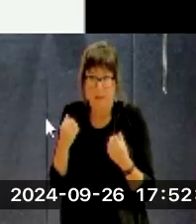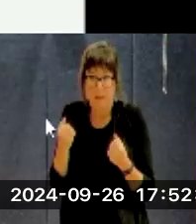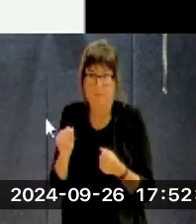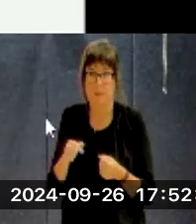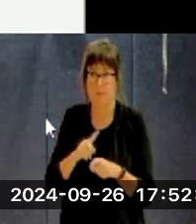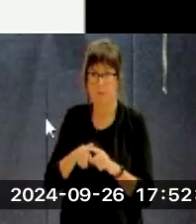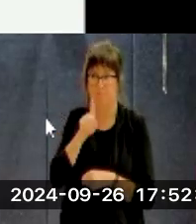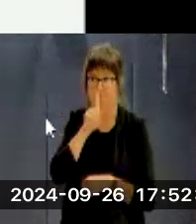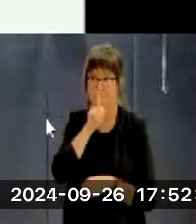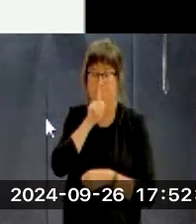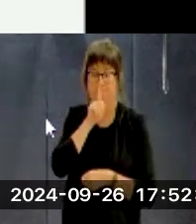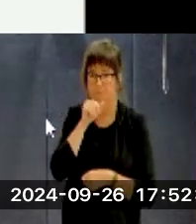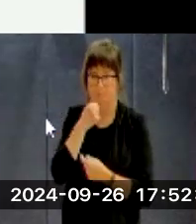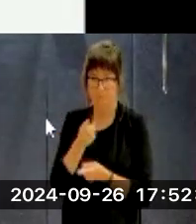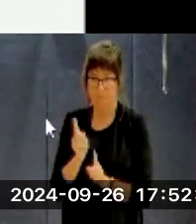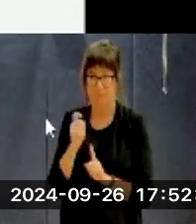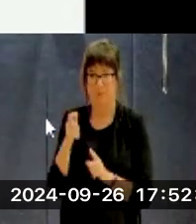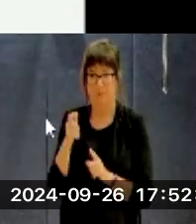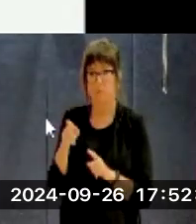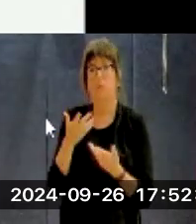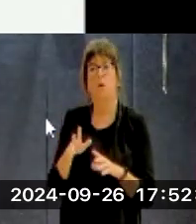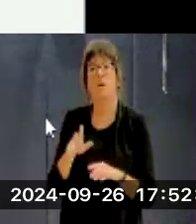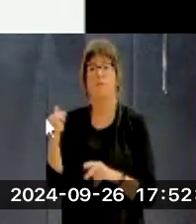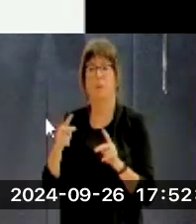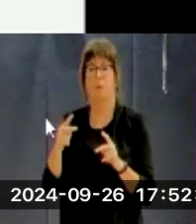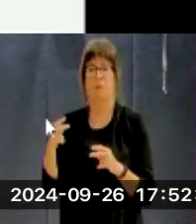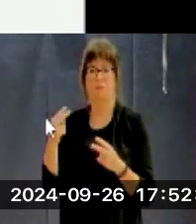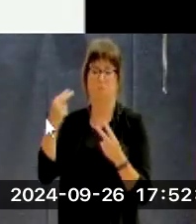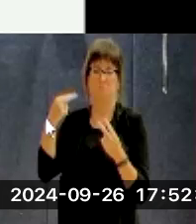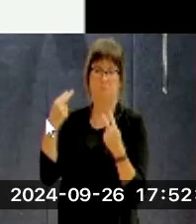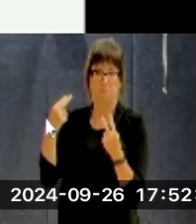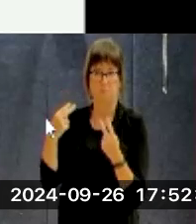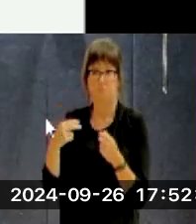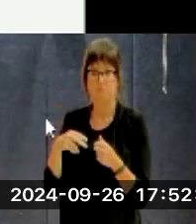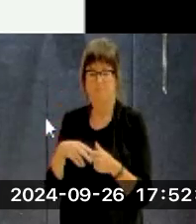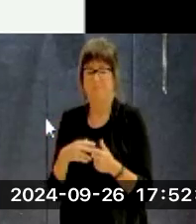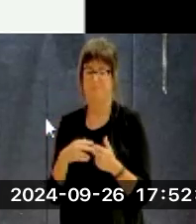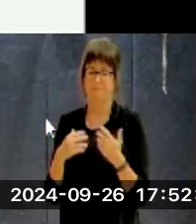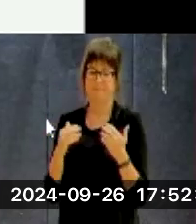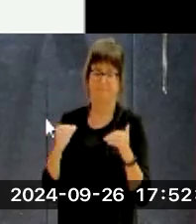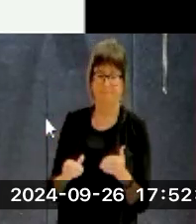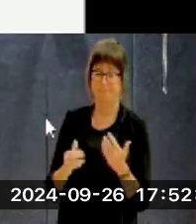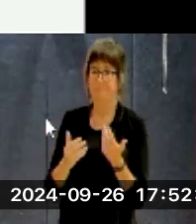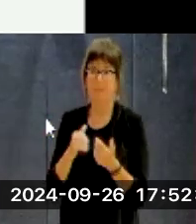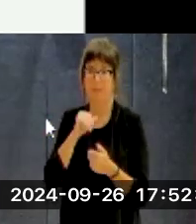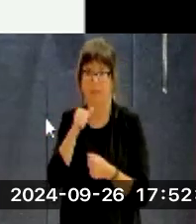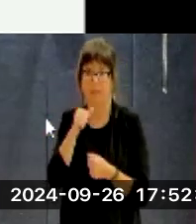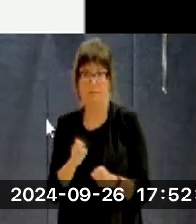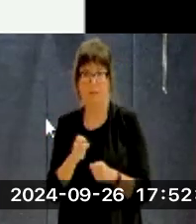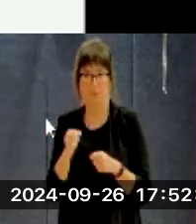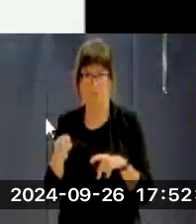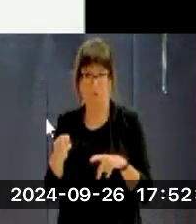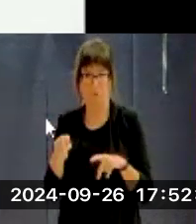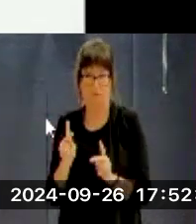disclose because you don't want to be kind of viewed differently, treated differently, not given opportunities, what have you. And what